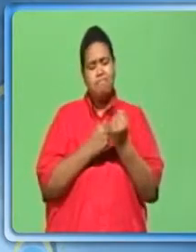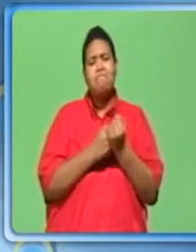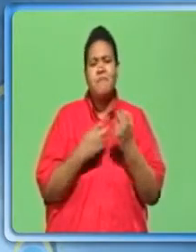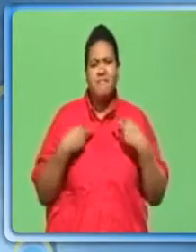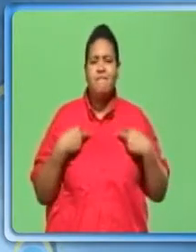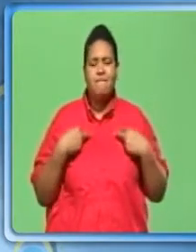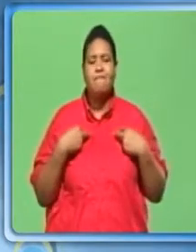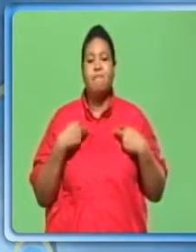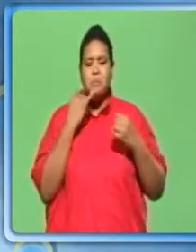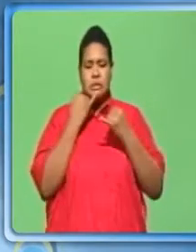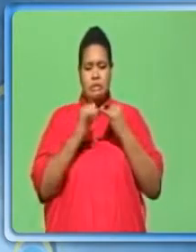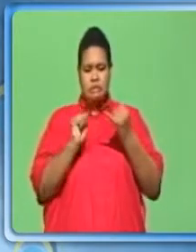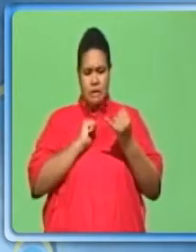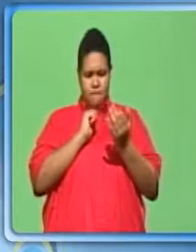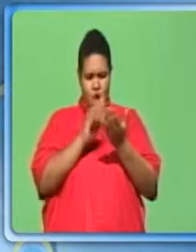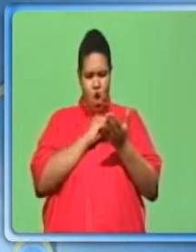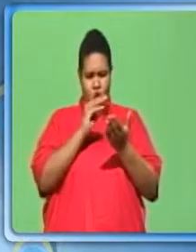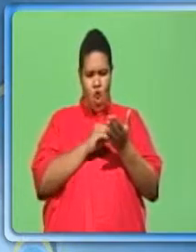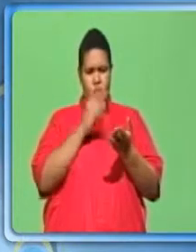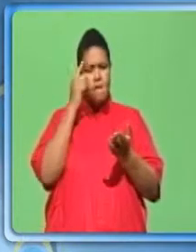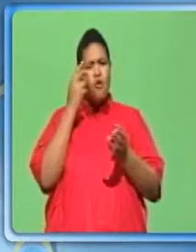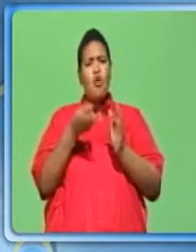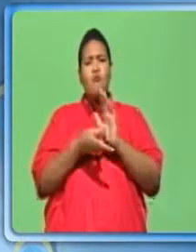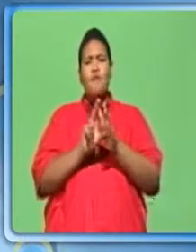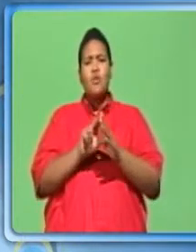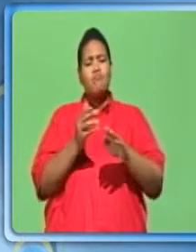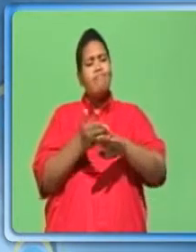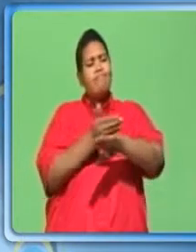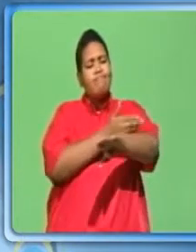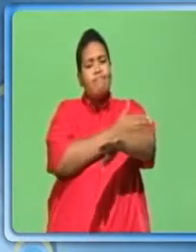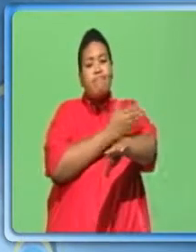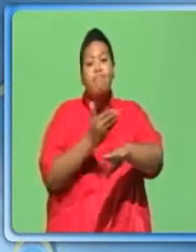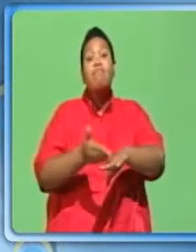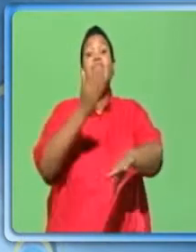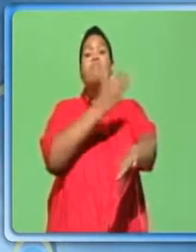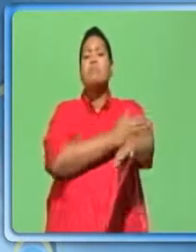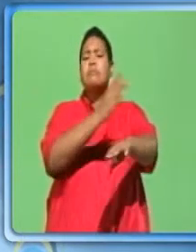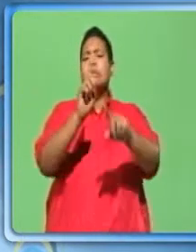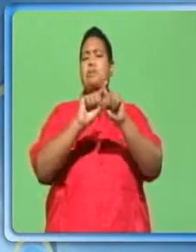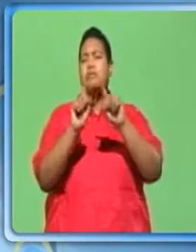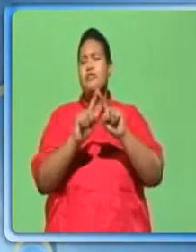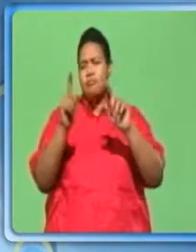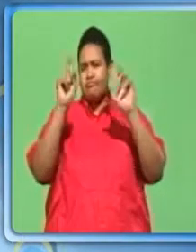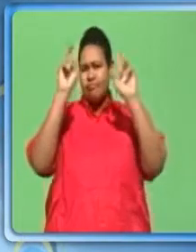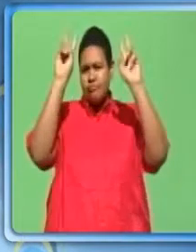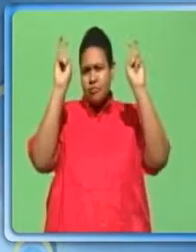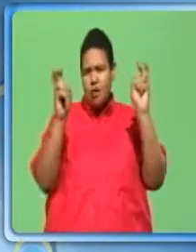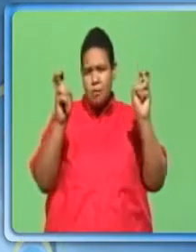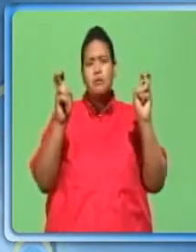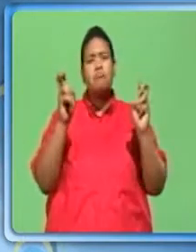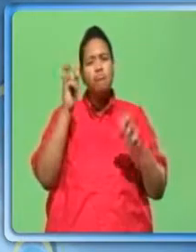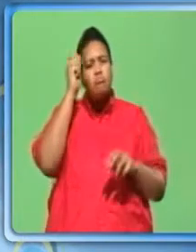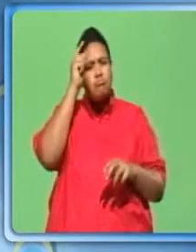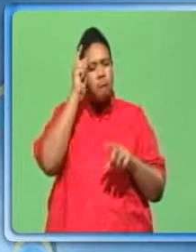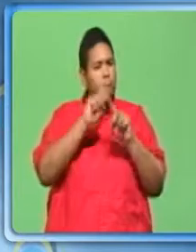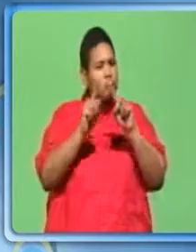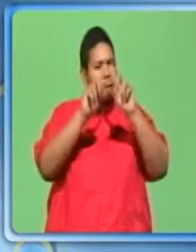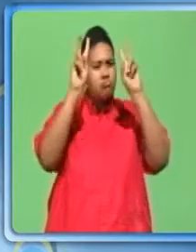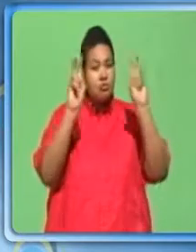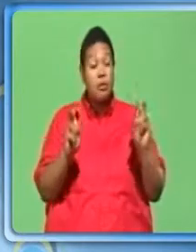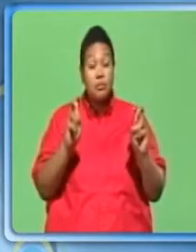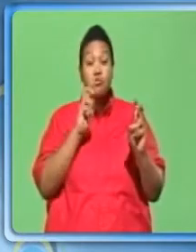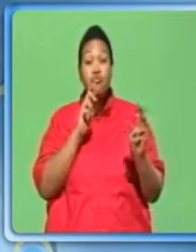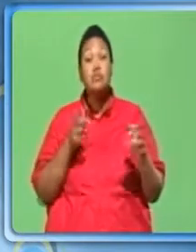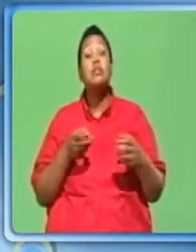a teaching aid, by independent learners as a review tool, to enhance and improve the understanding of these